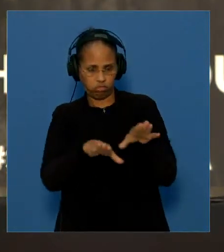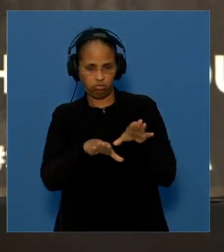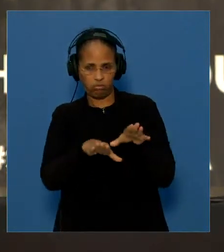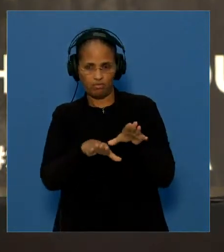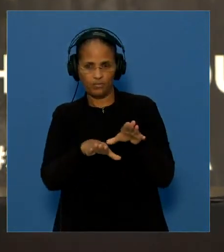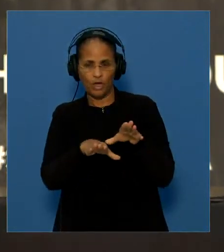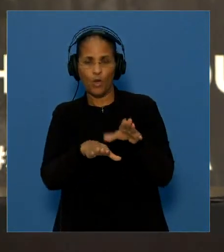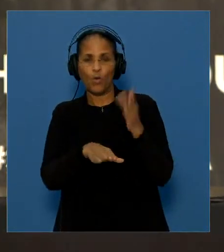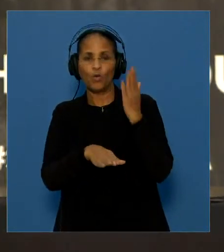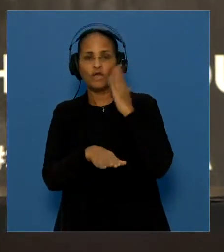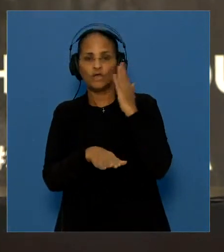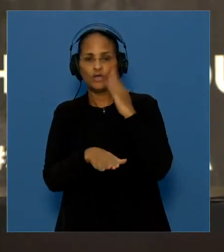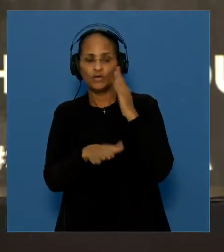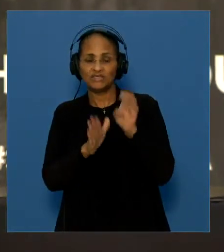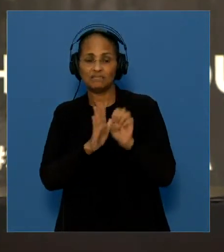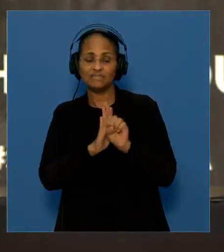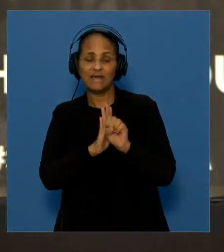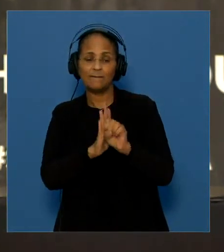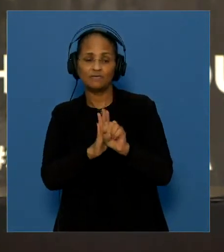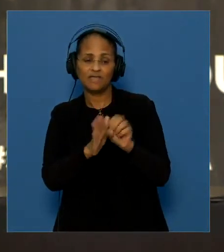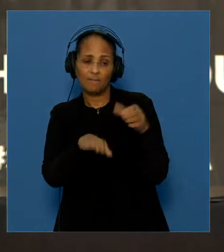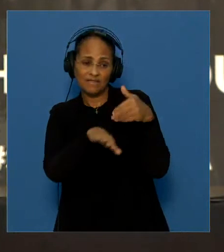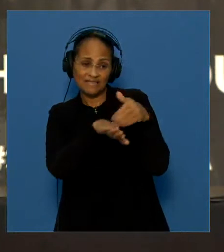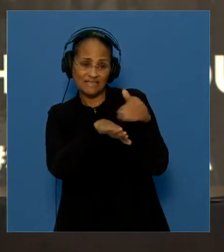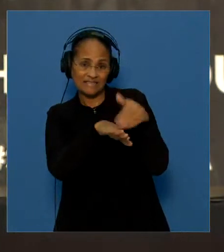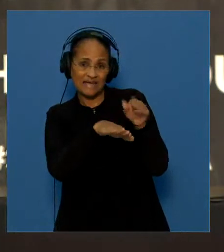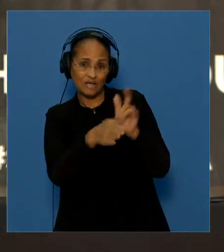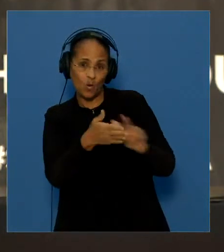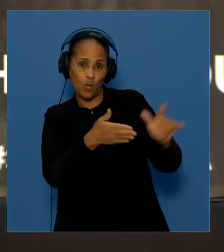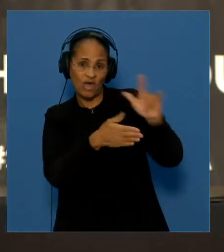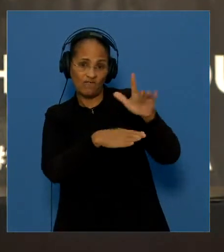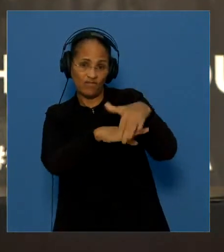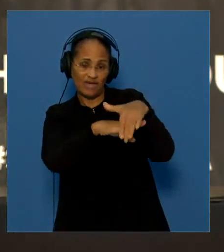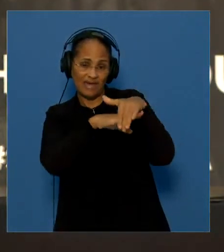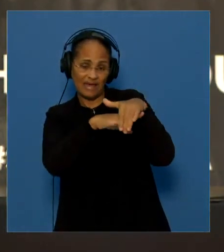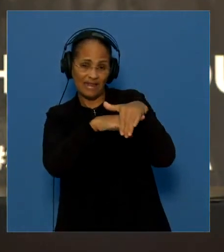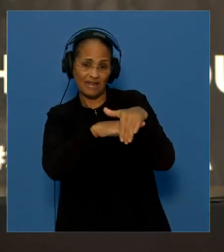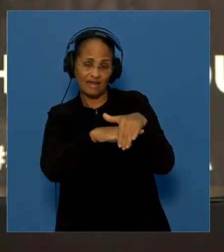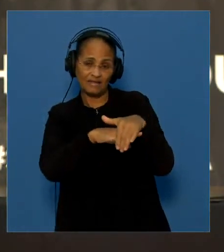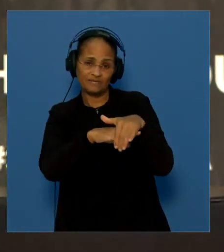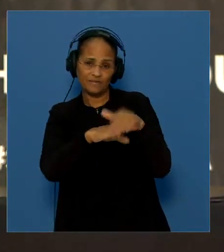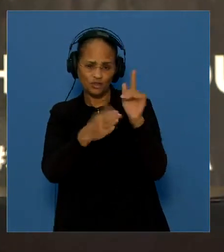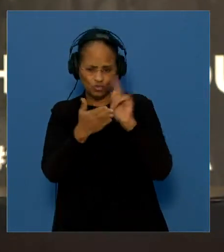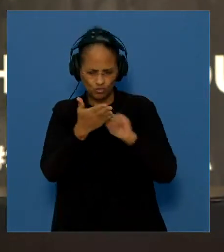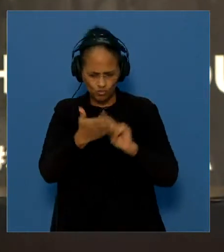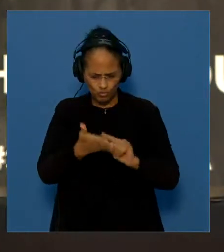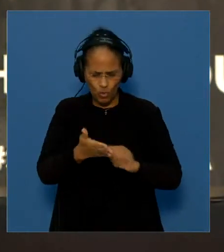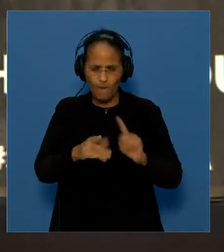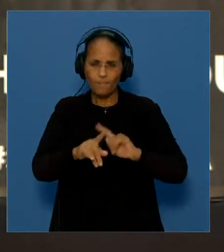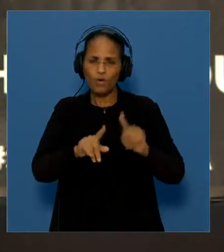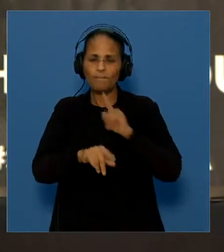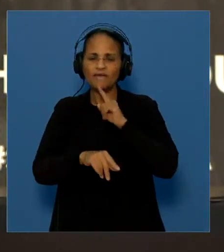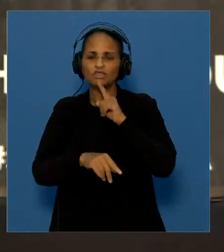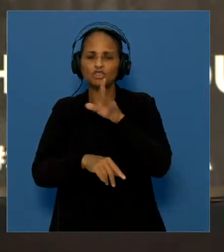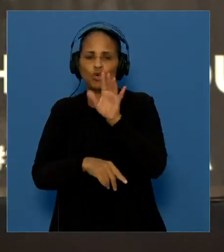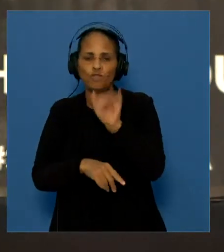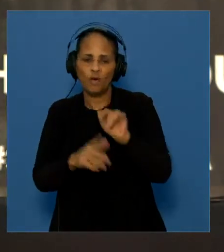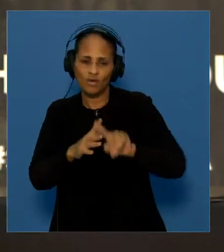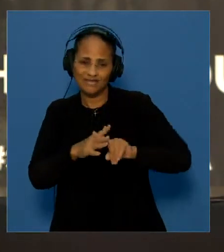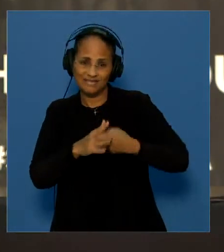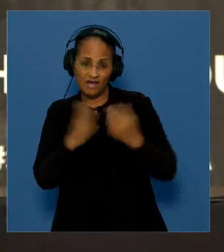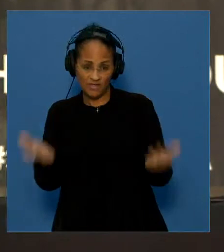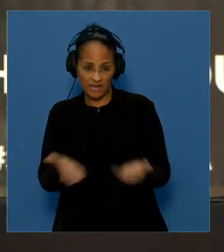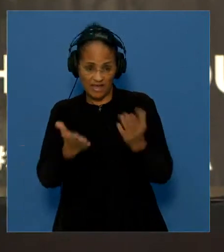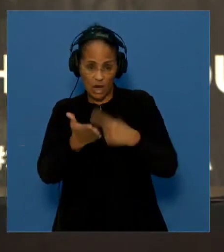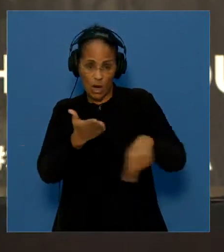know that there have been some samples that have been sent away to England for analysis from some certain things, but we will make sure that we commence that here on